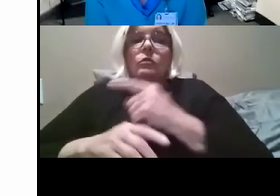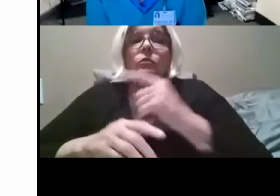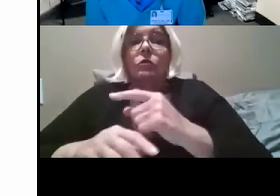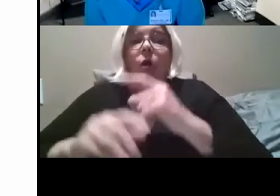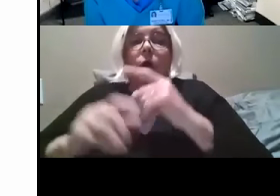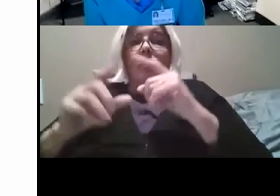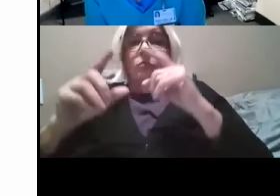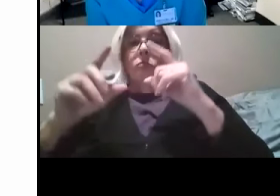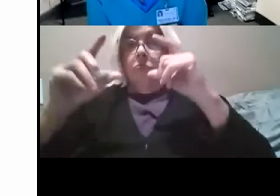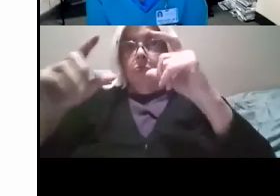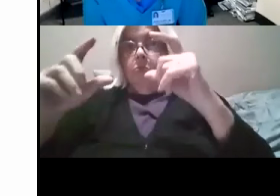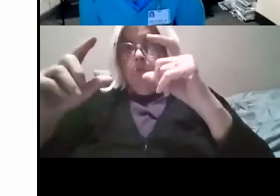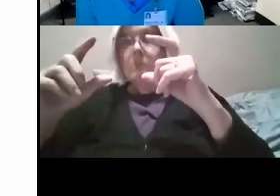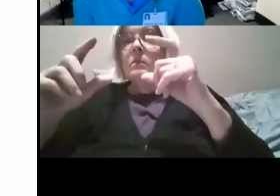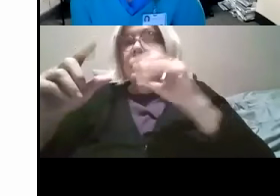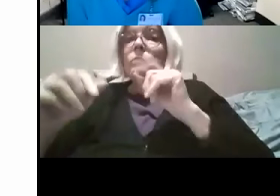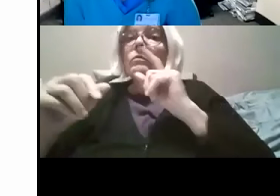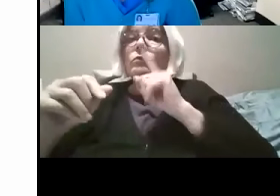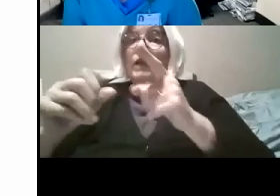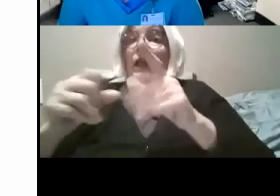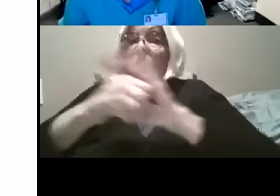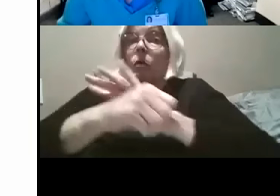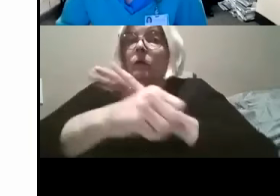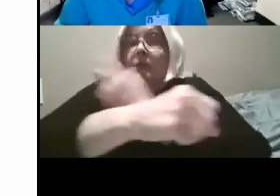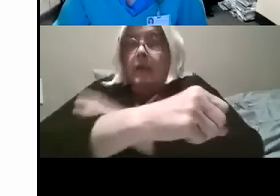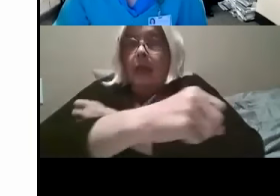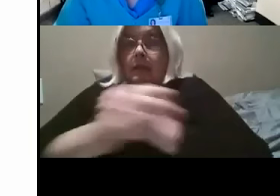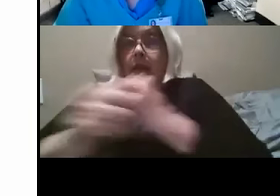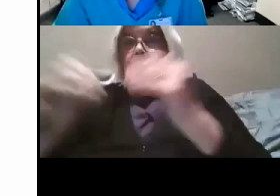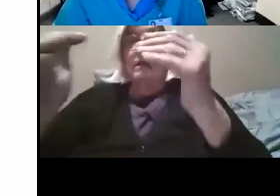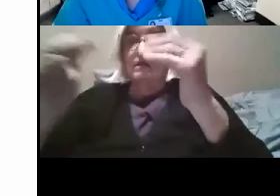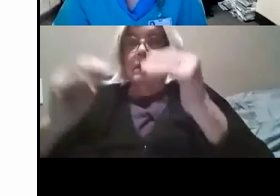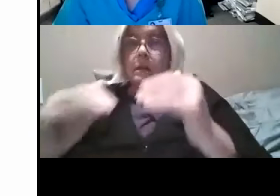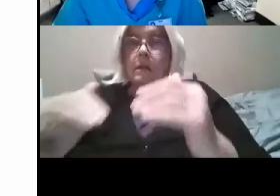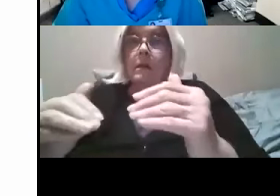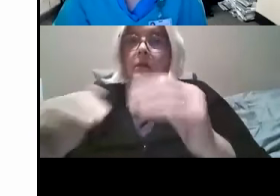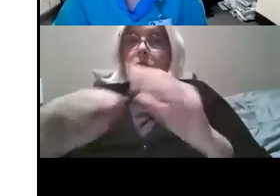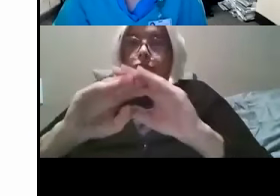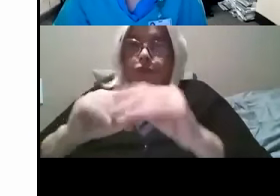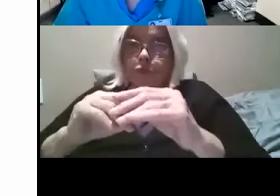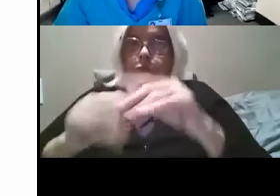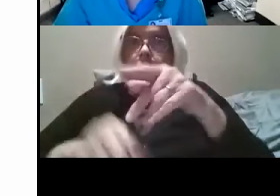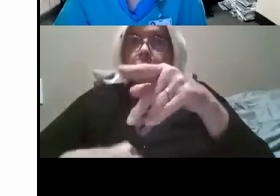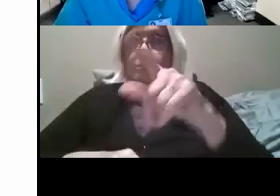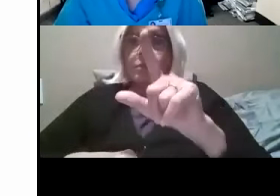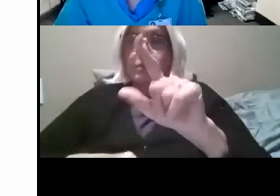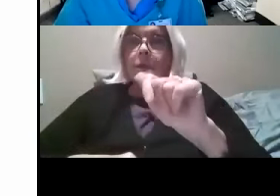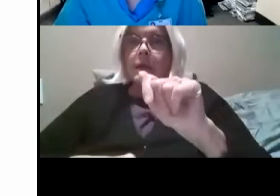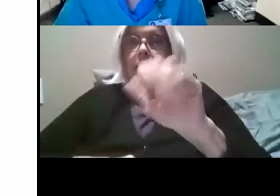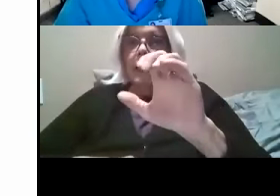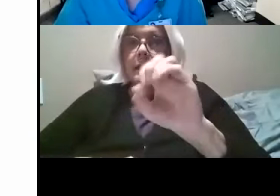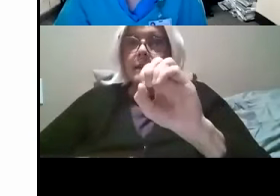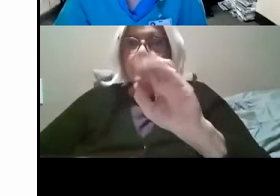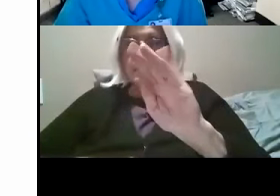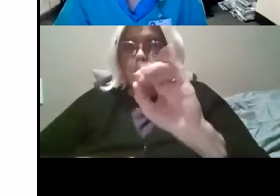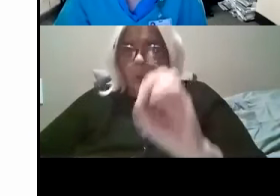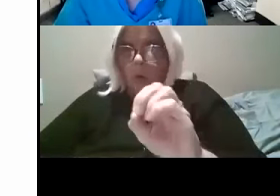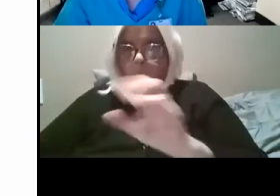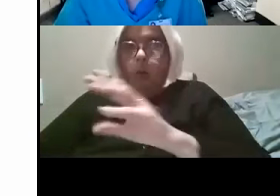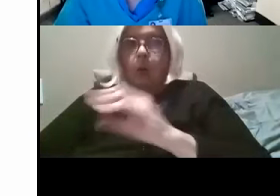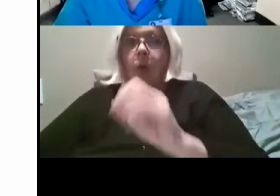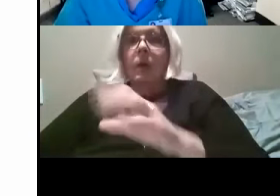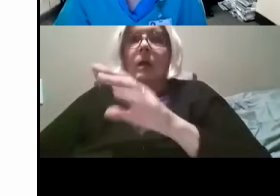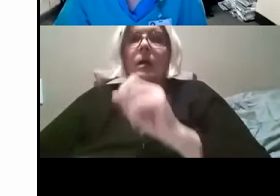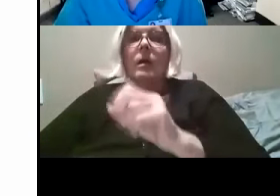2 bars. The column on the bar on the left is the 10 microgram dose for kids ages 5 to 11, and the bar on the